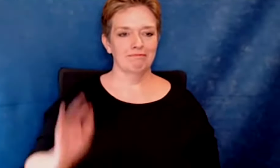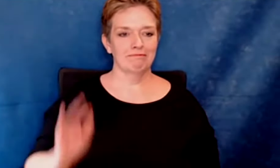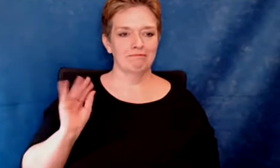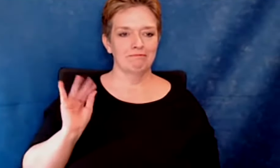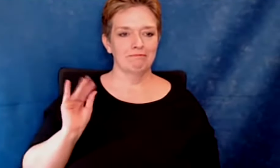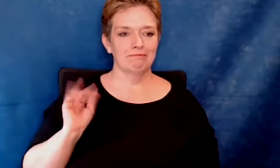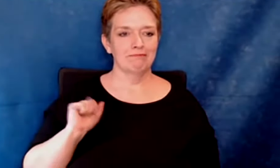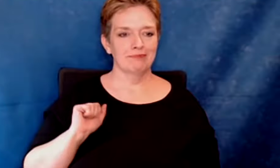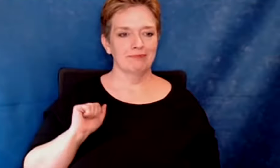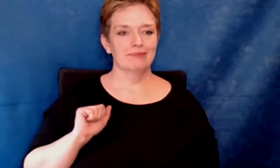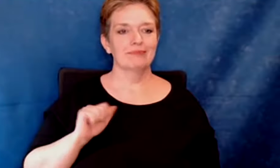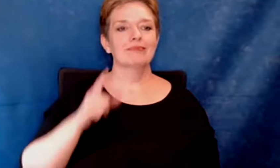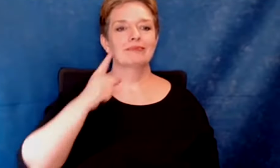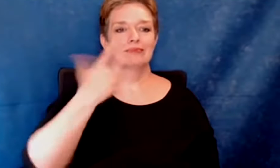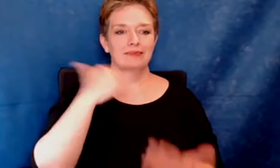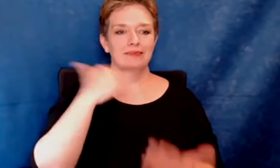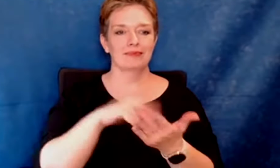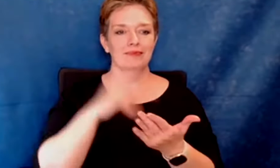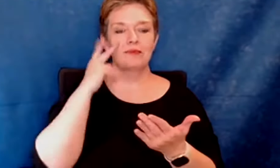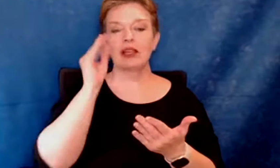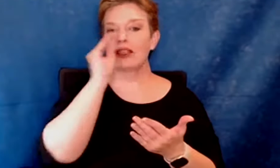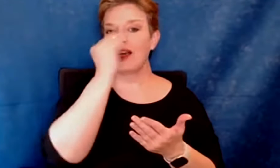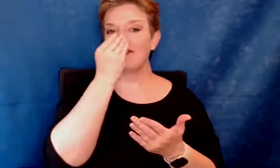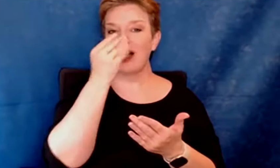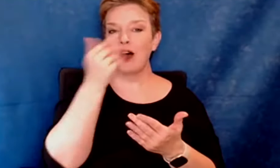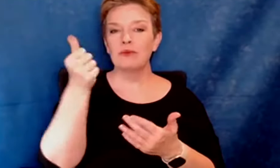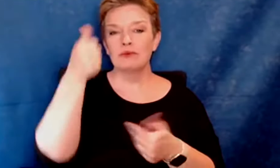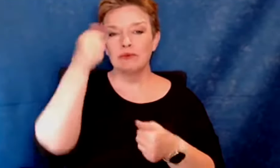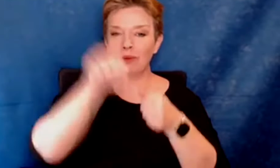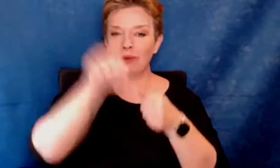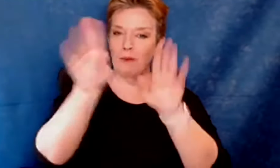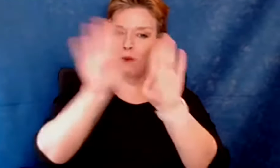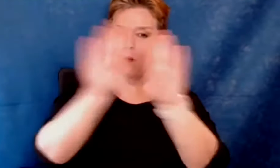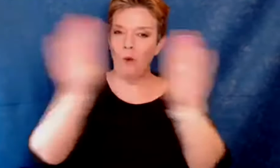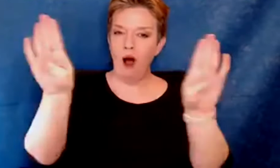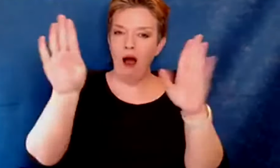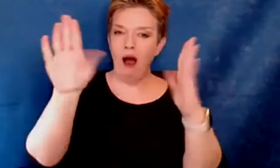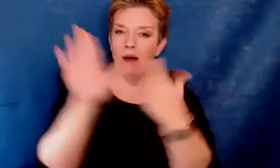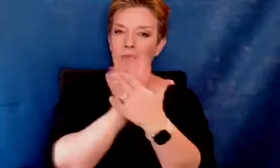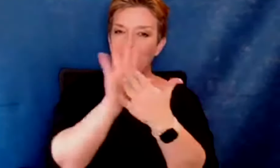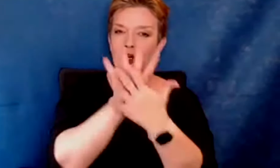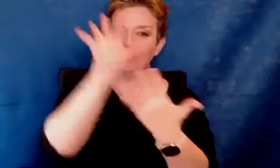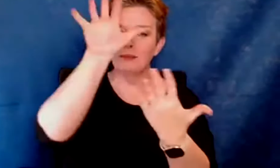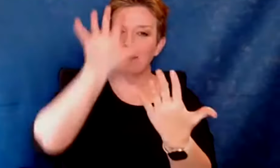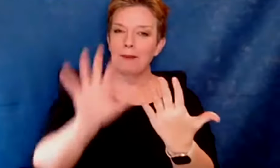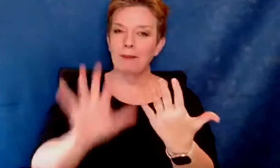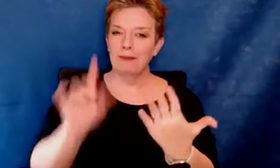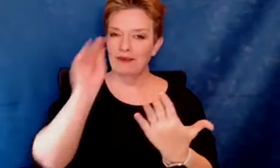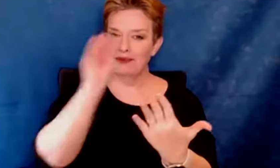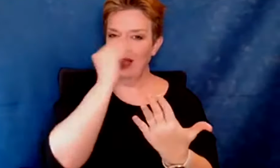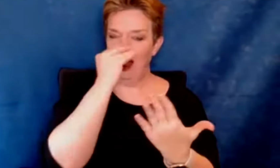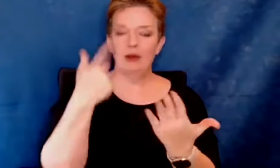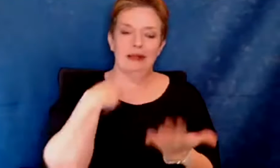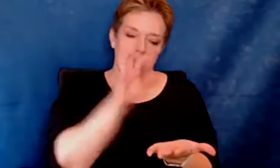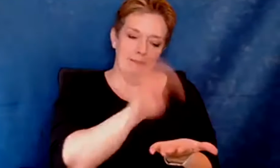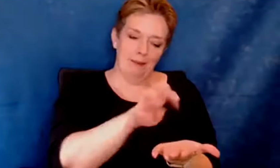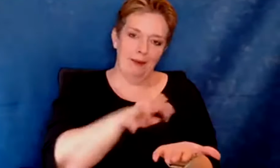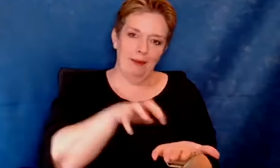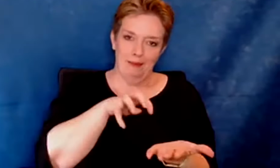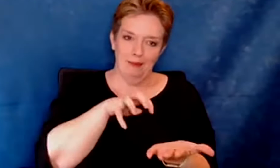Here you can see some of that flower design that was found on the walls that I was really I really enjoyed.